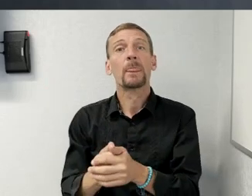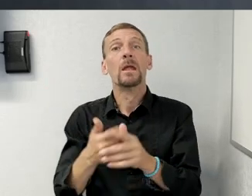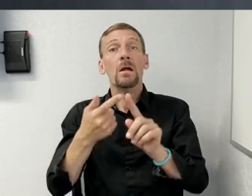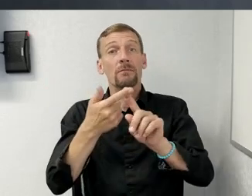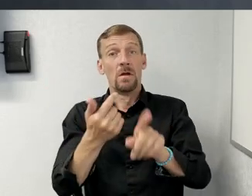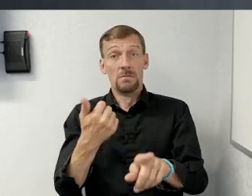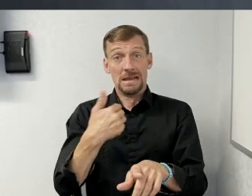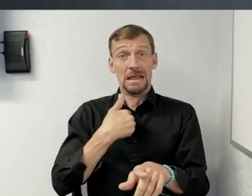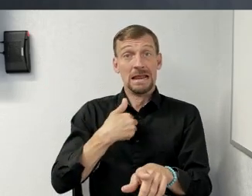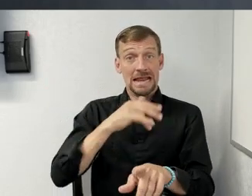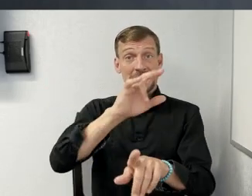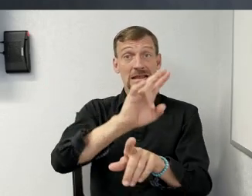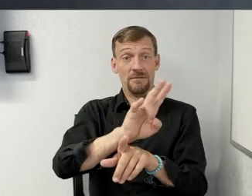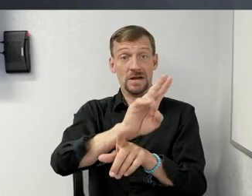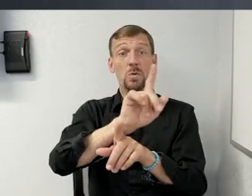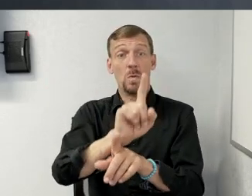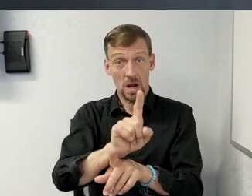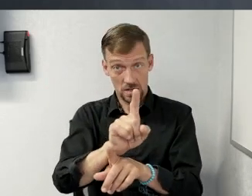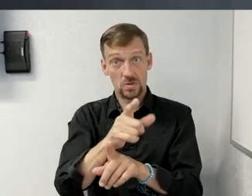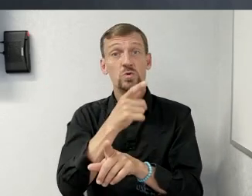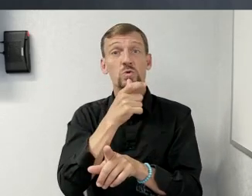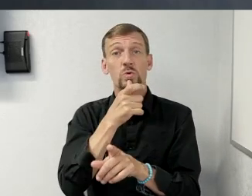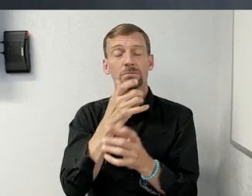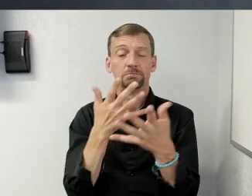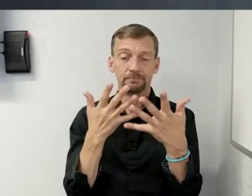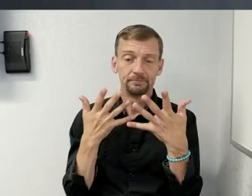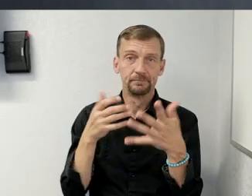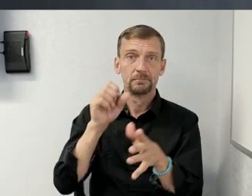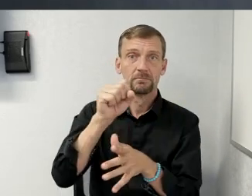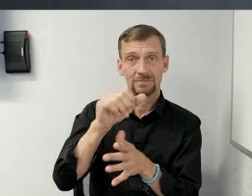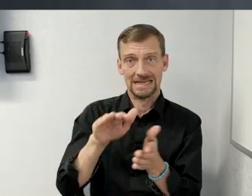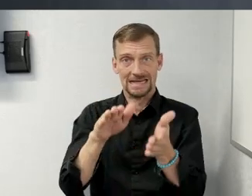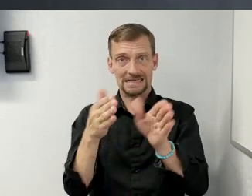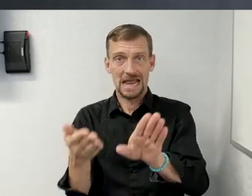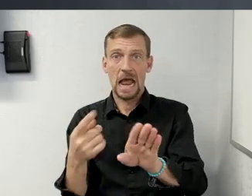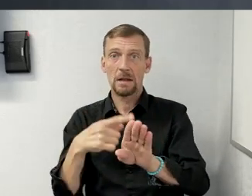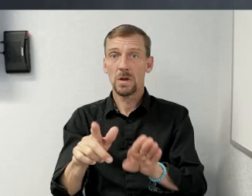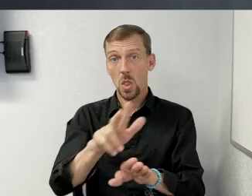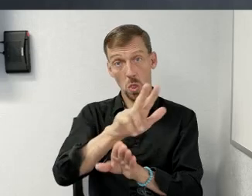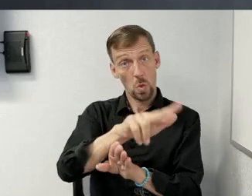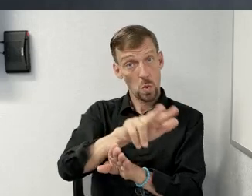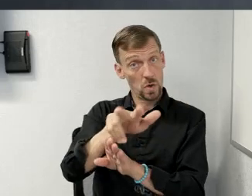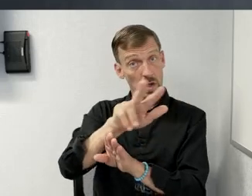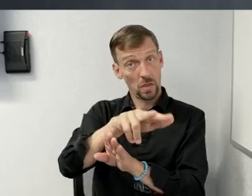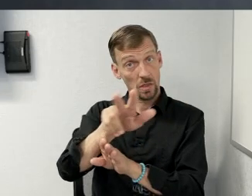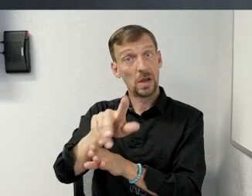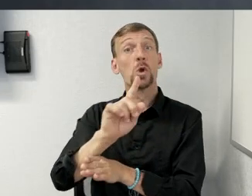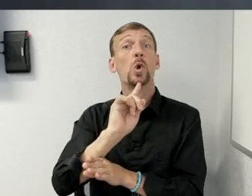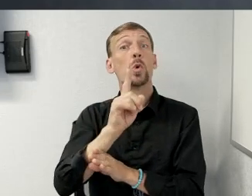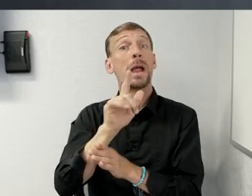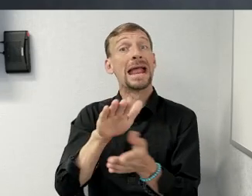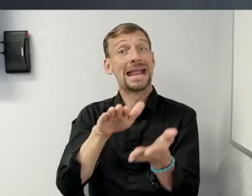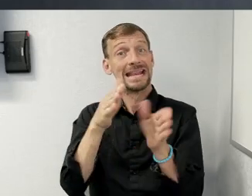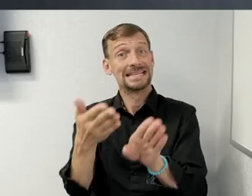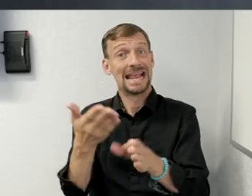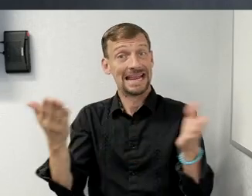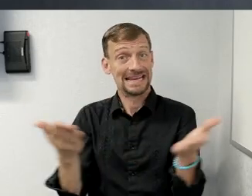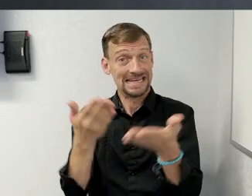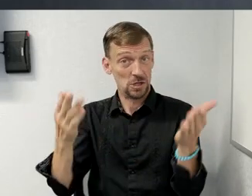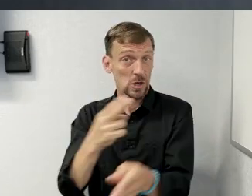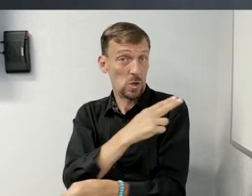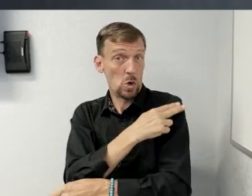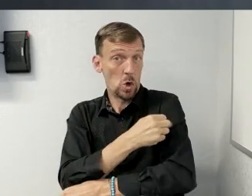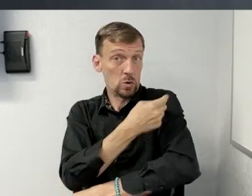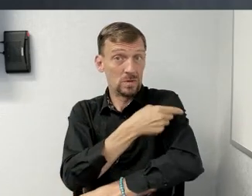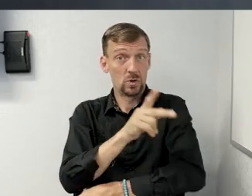71 that have sadly died in Tulare County, 33 of them actually died here at Kaweah